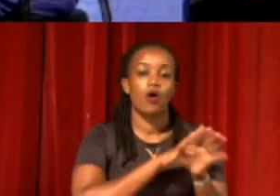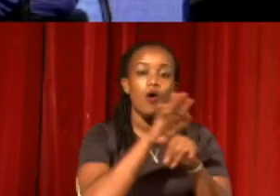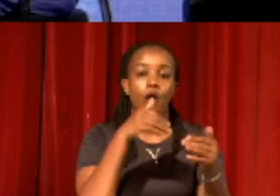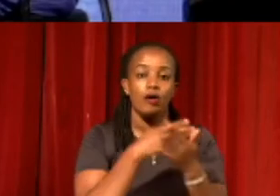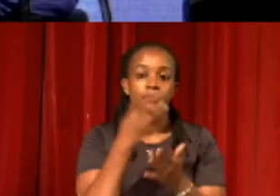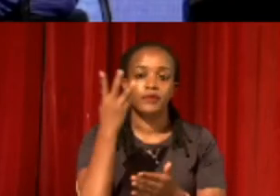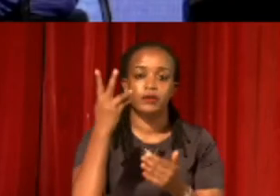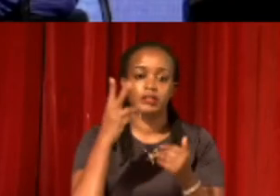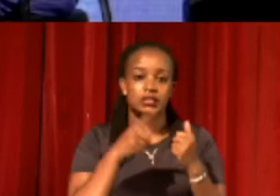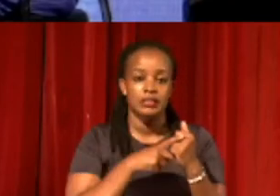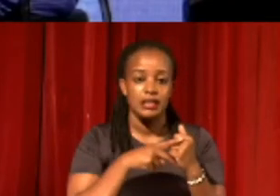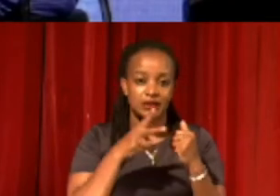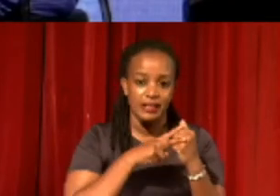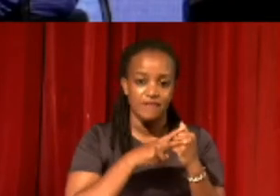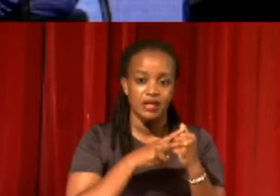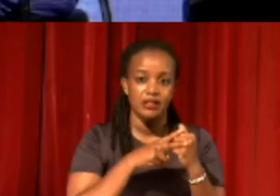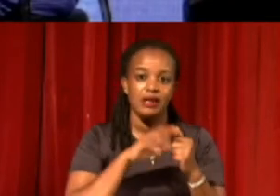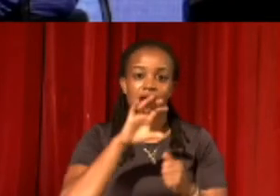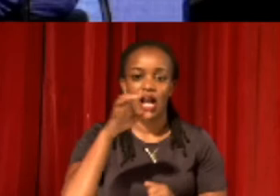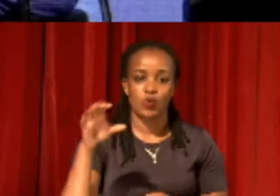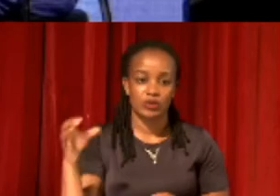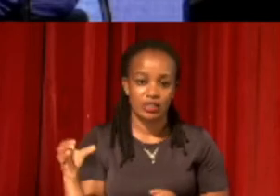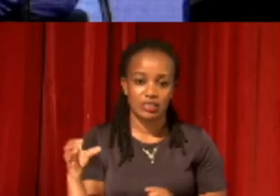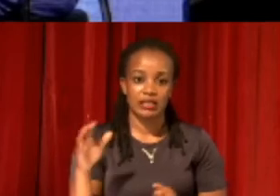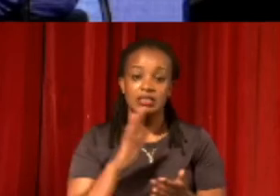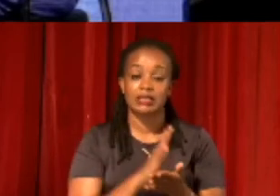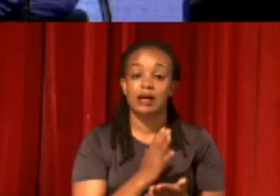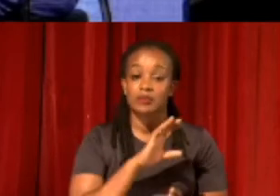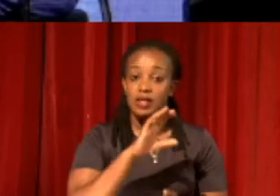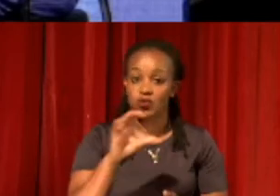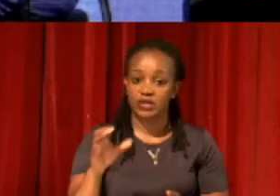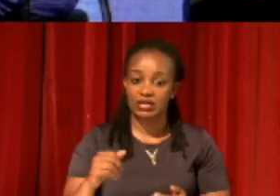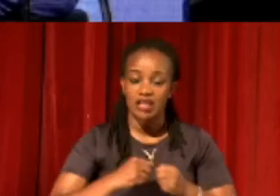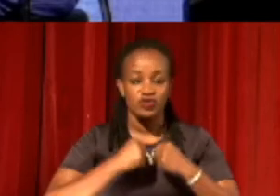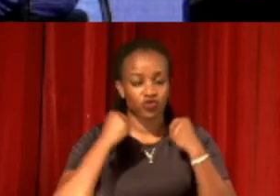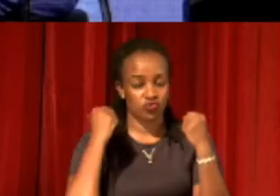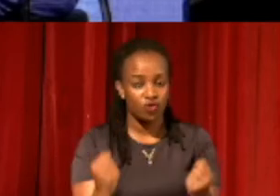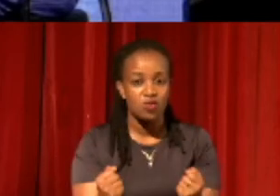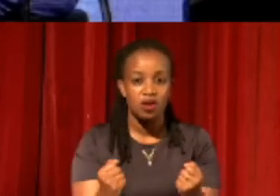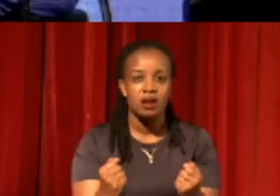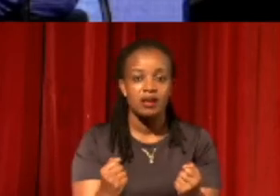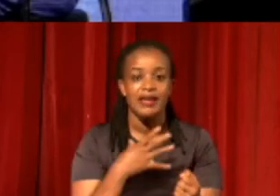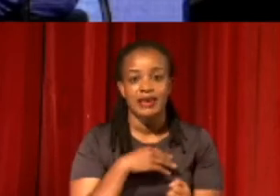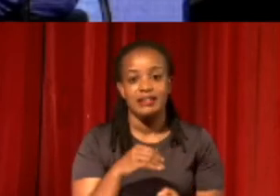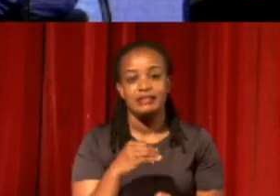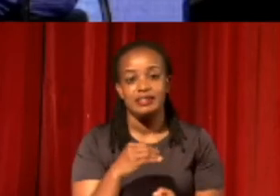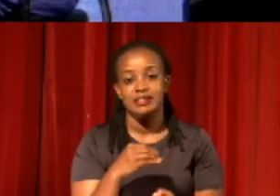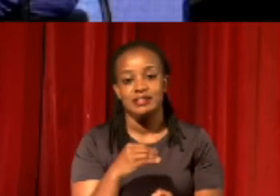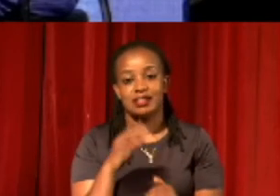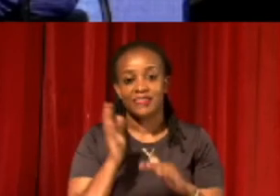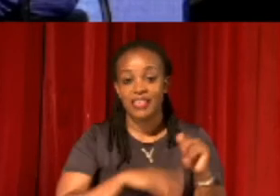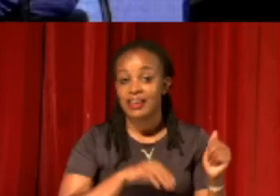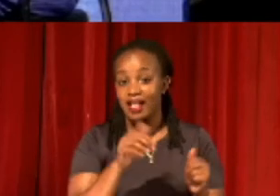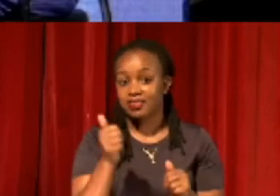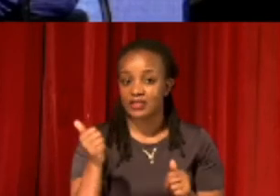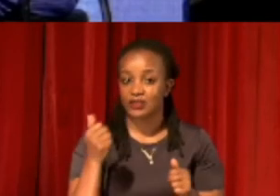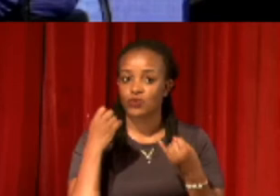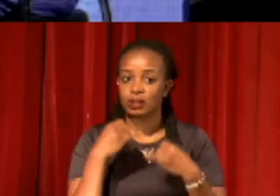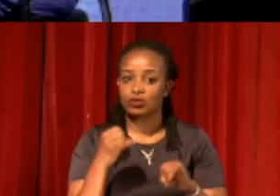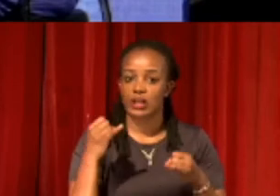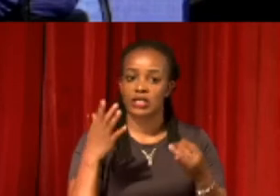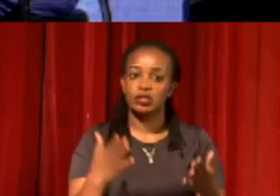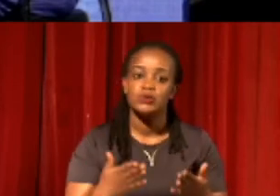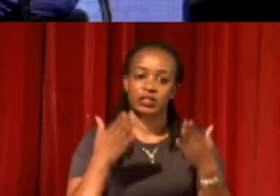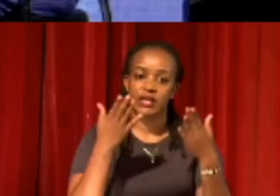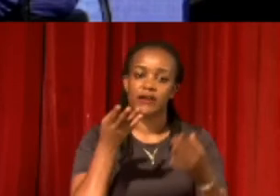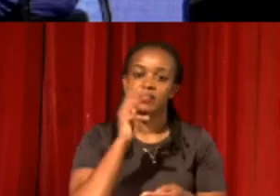out with the strengths of the counties. Okay. Some counties are stronger in some areas yeah. Than others. Yes. So we are giving them that preference